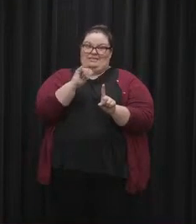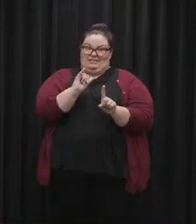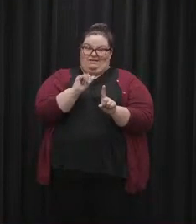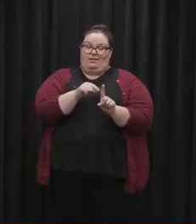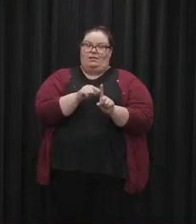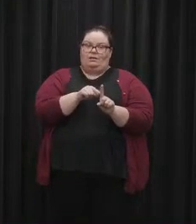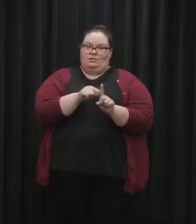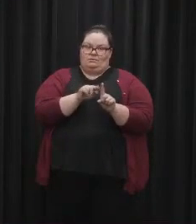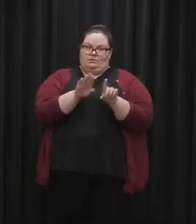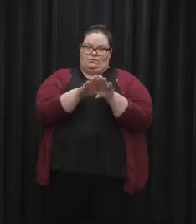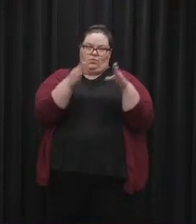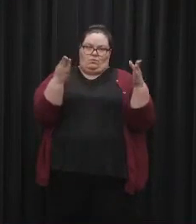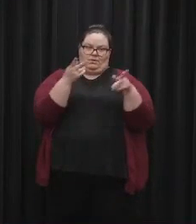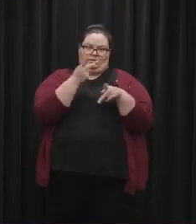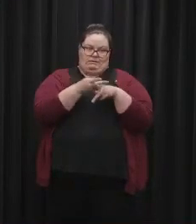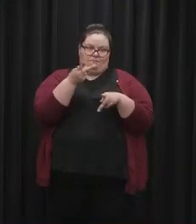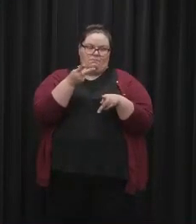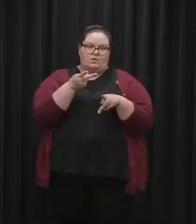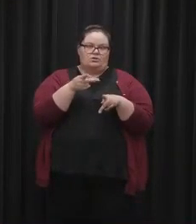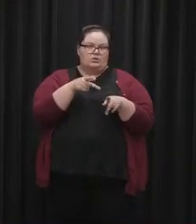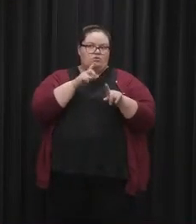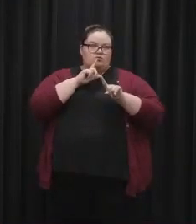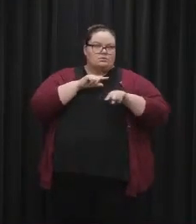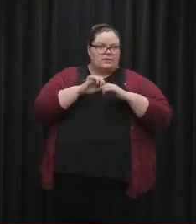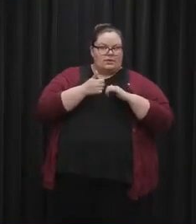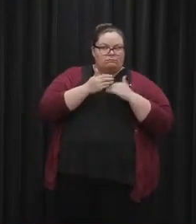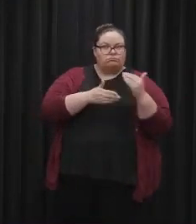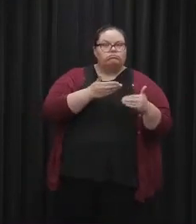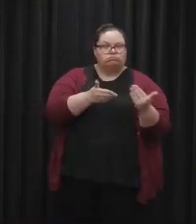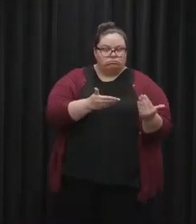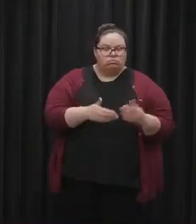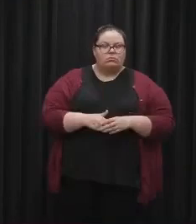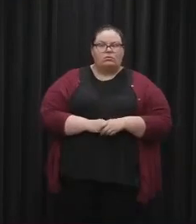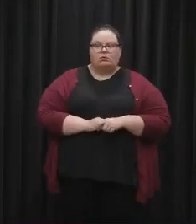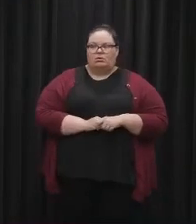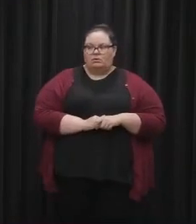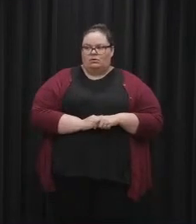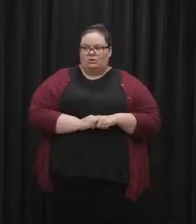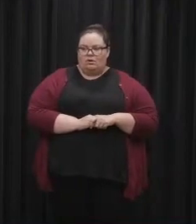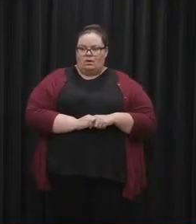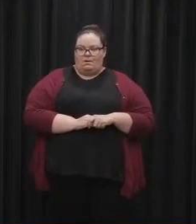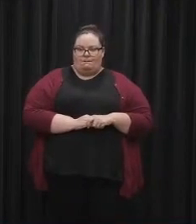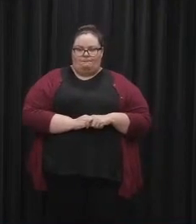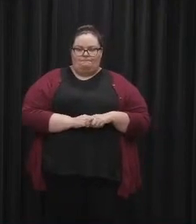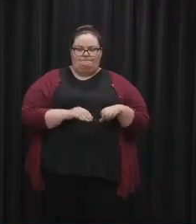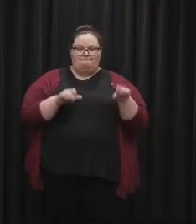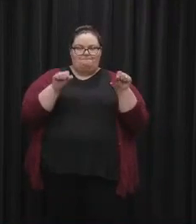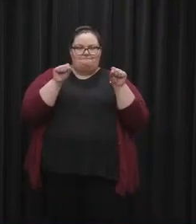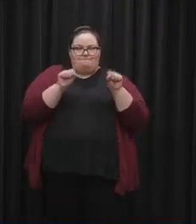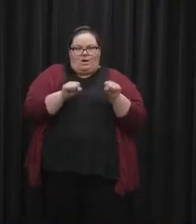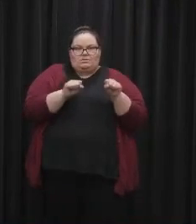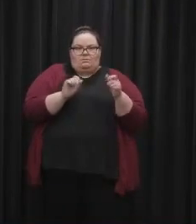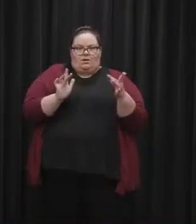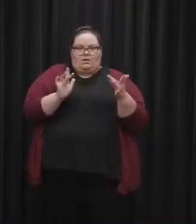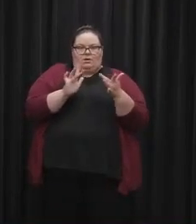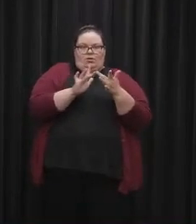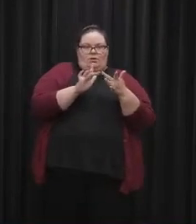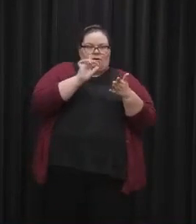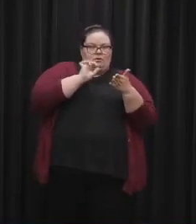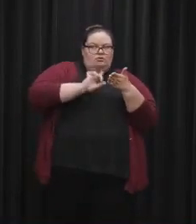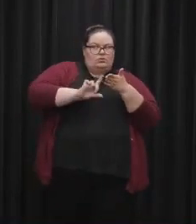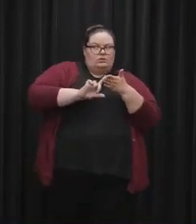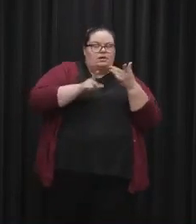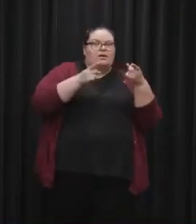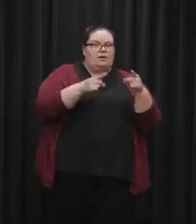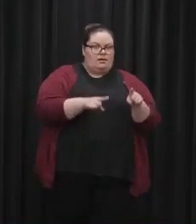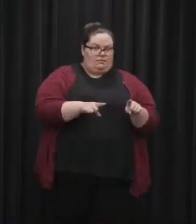in the yellow. And so we are reacting there right now to, again, a possibility of a contact and the contact tracing is